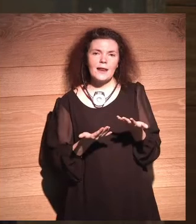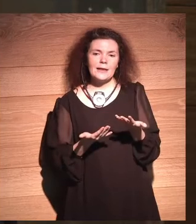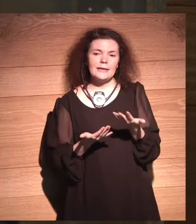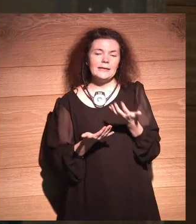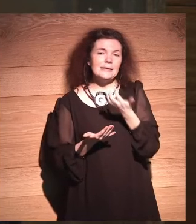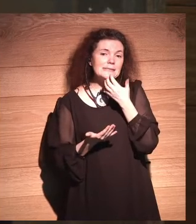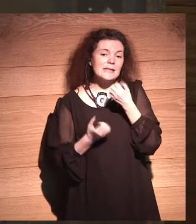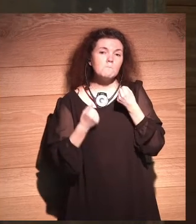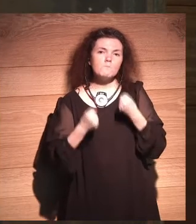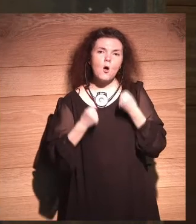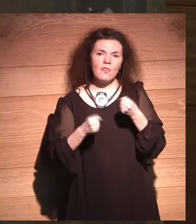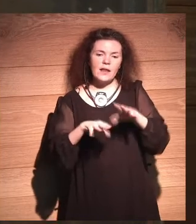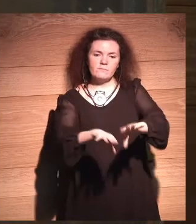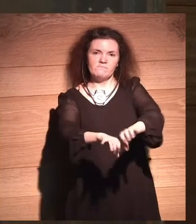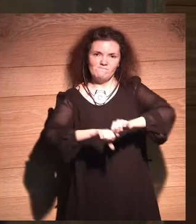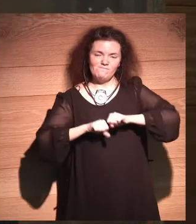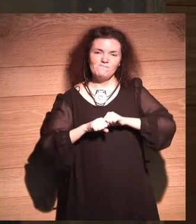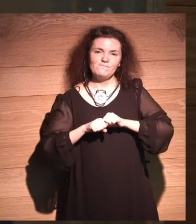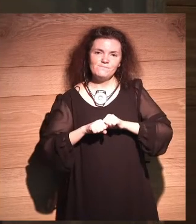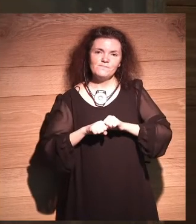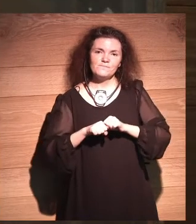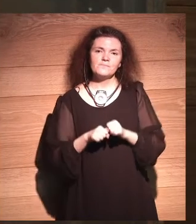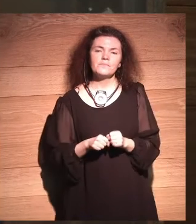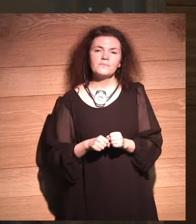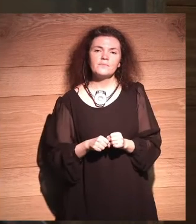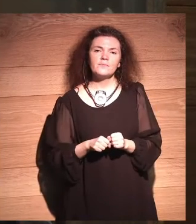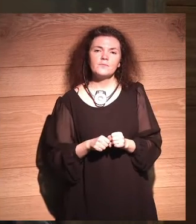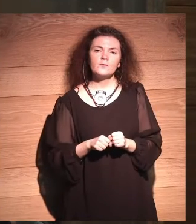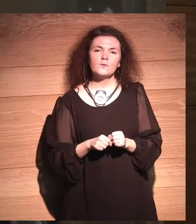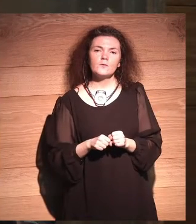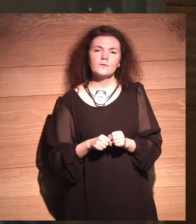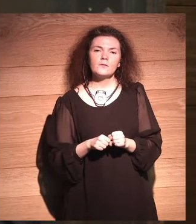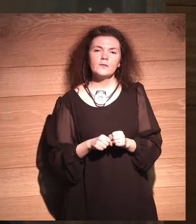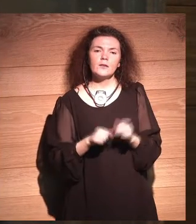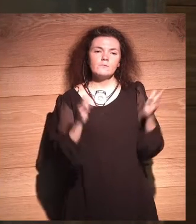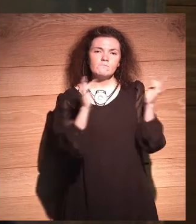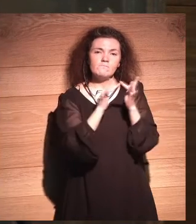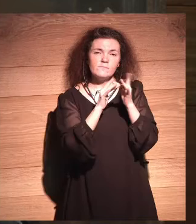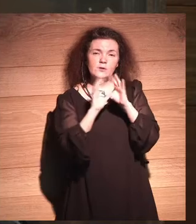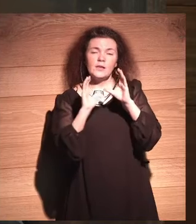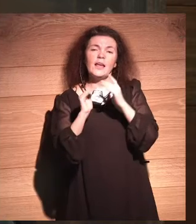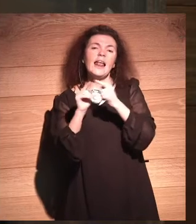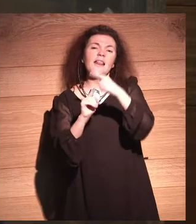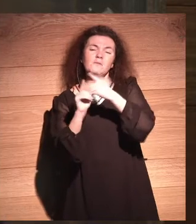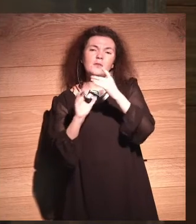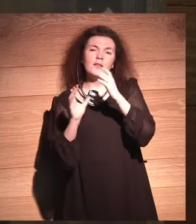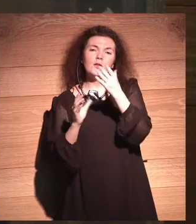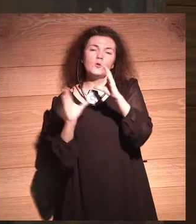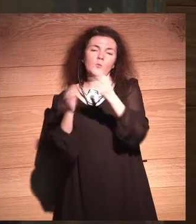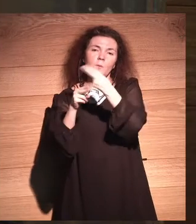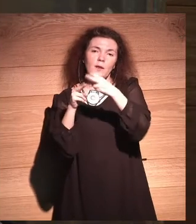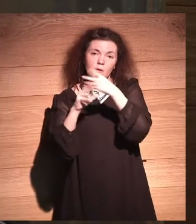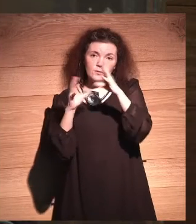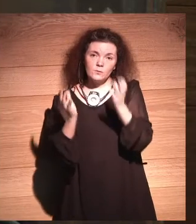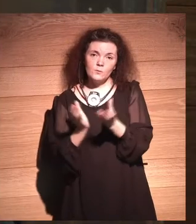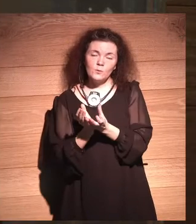achieve changes is when you take power, when you have access to power. And the political establishment in